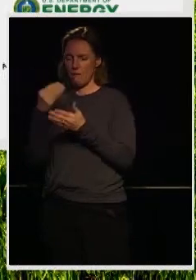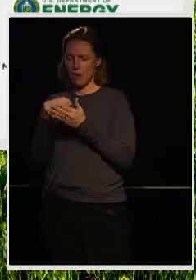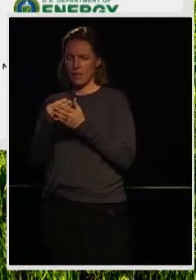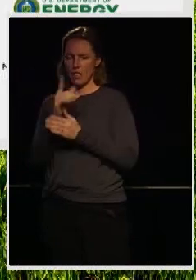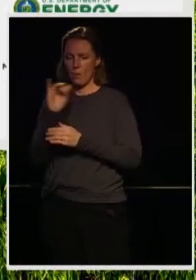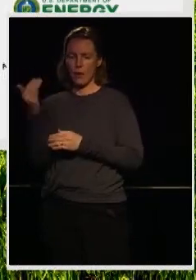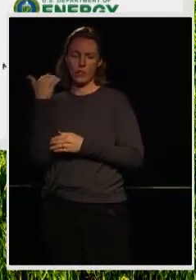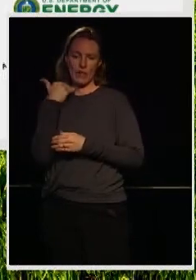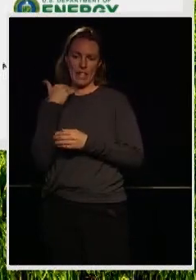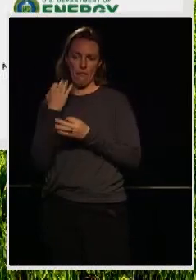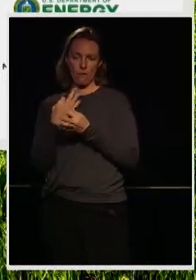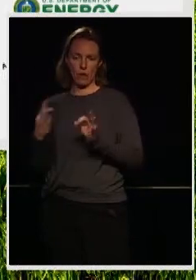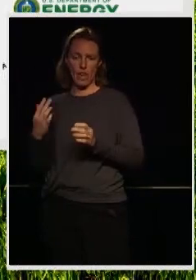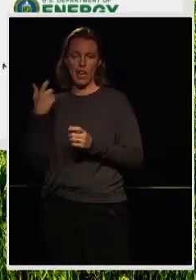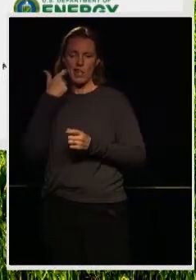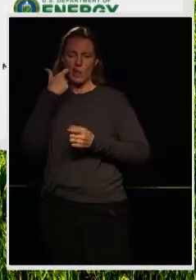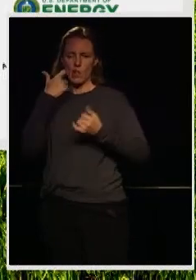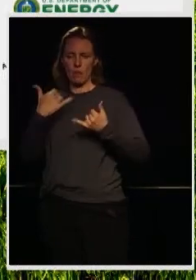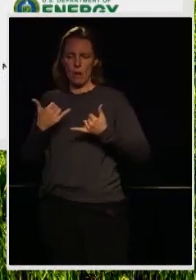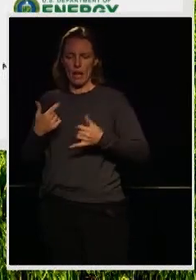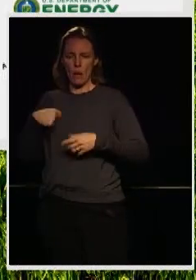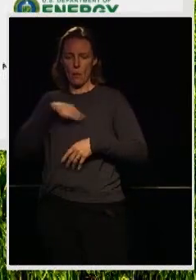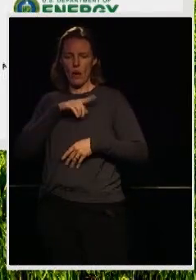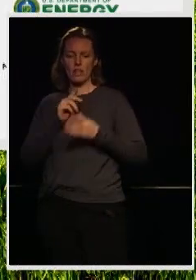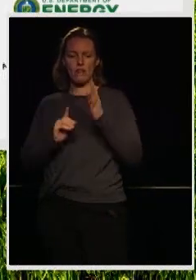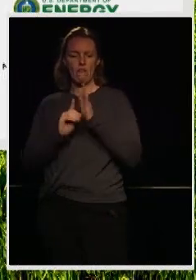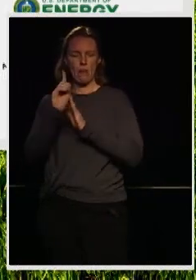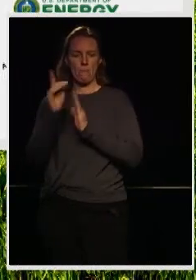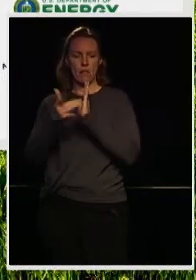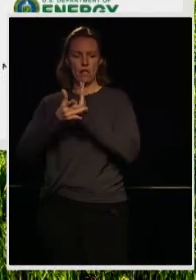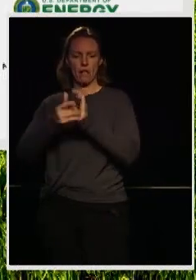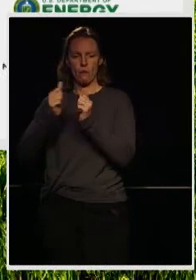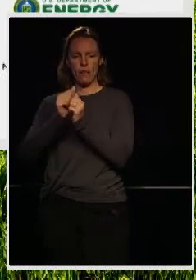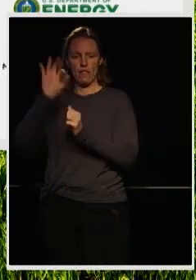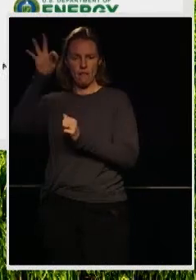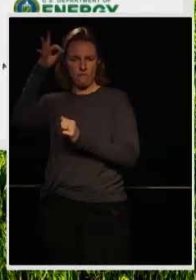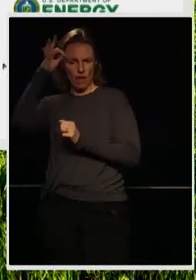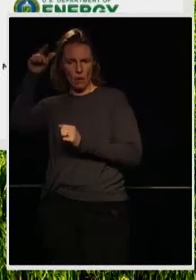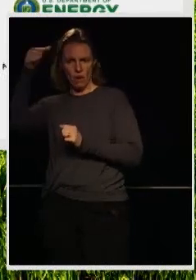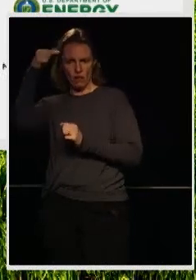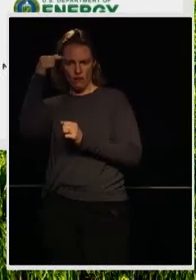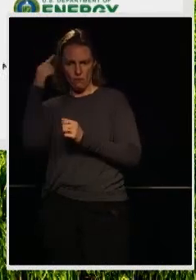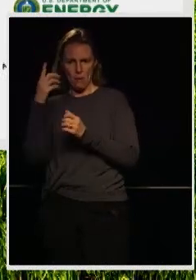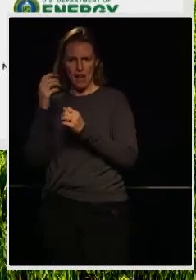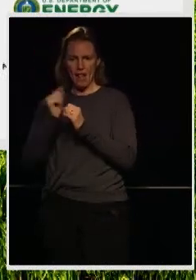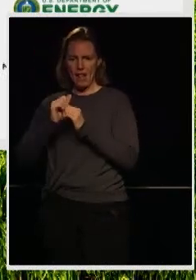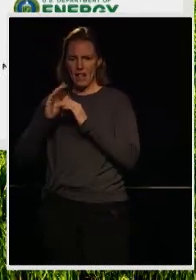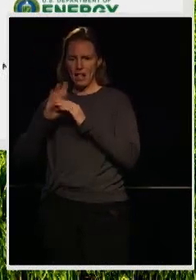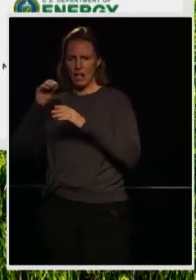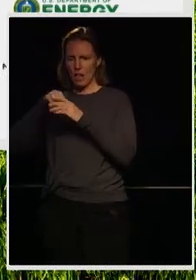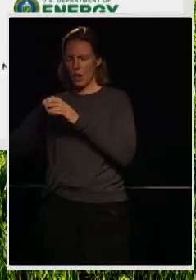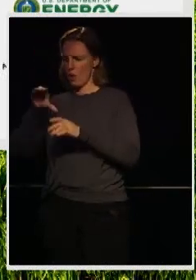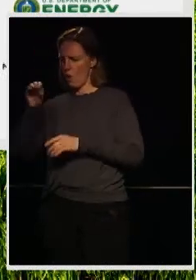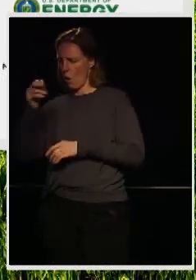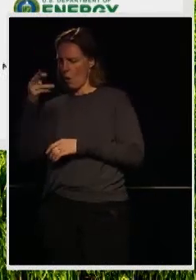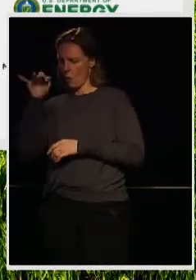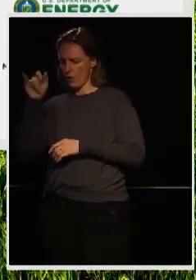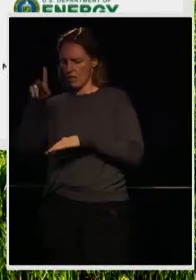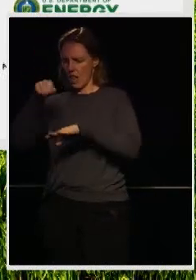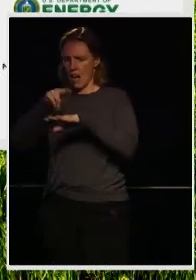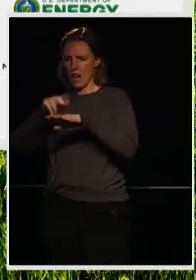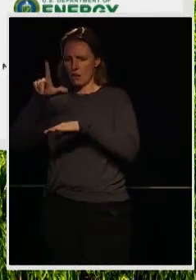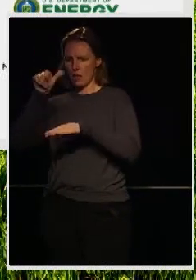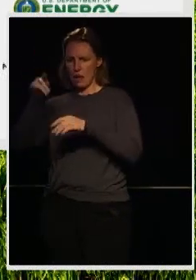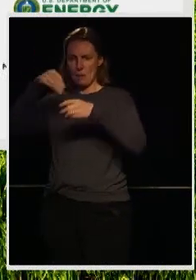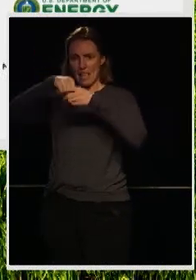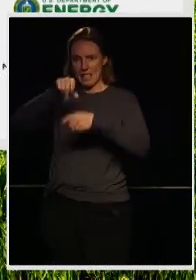also debt-free. Currently, right now, we're developing our technology with the federal government housed in Oak Ridge National Lab in